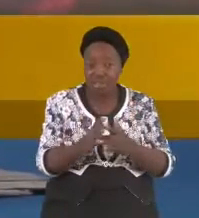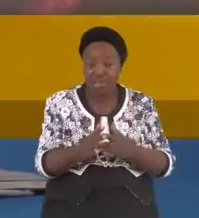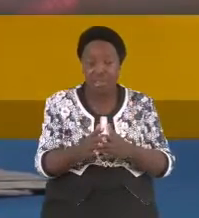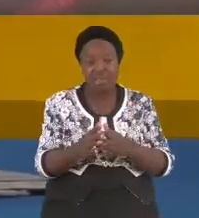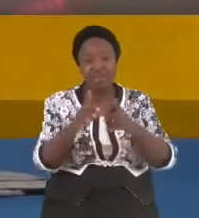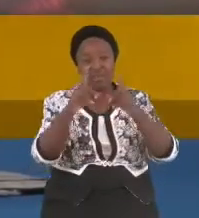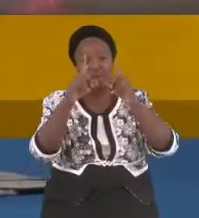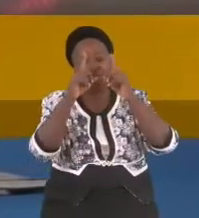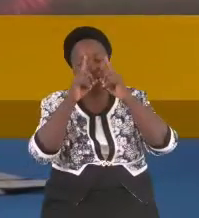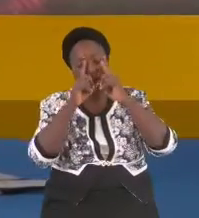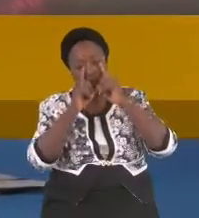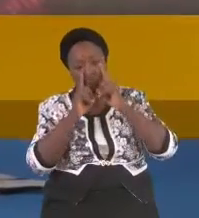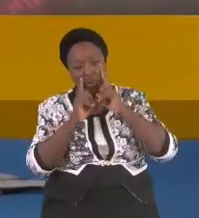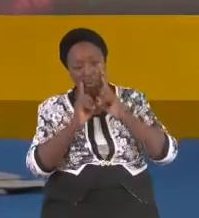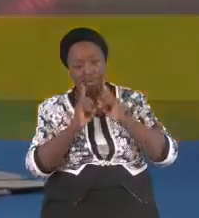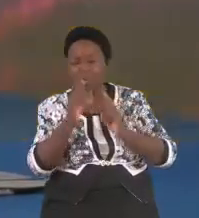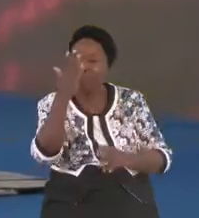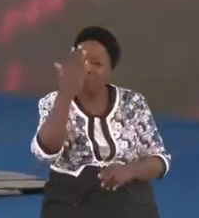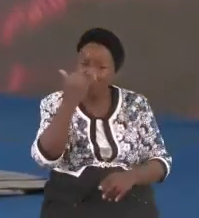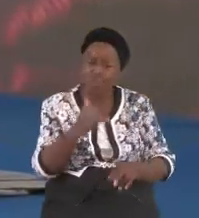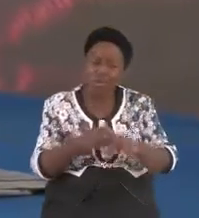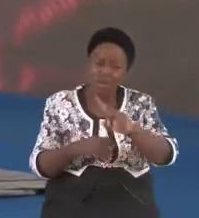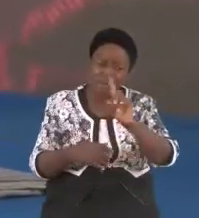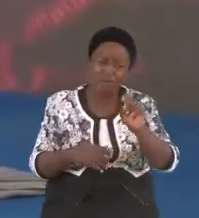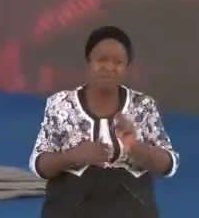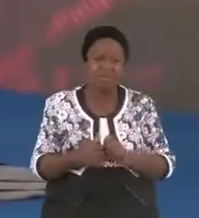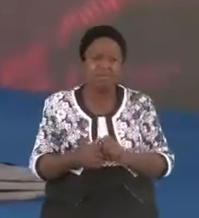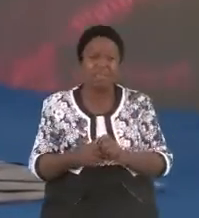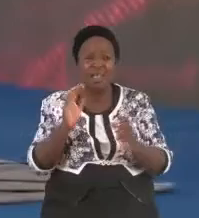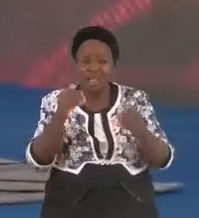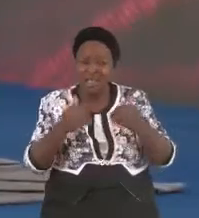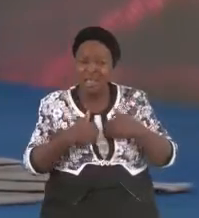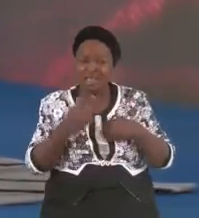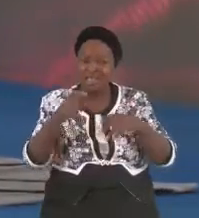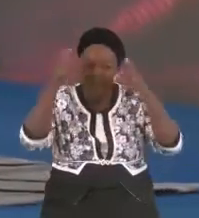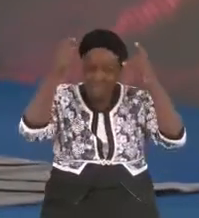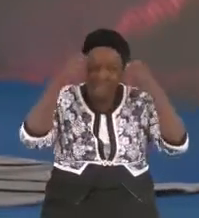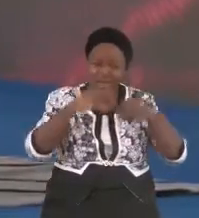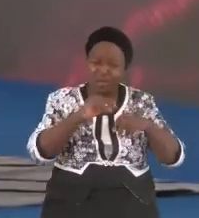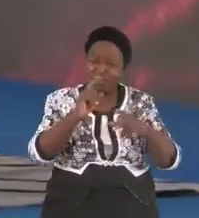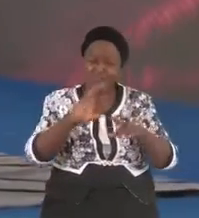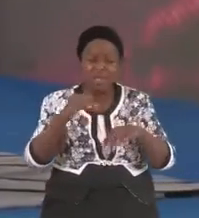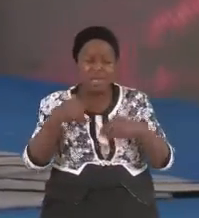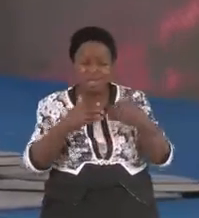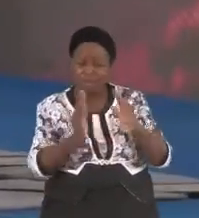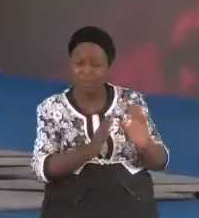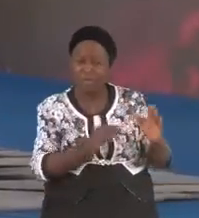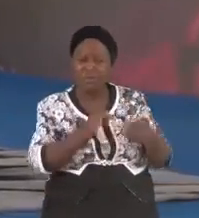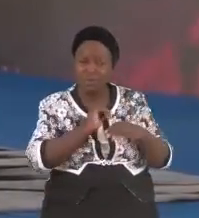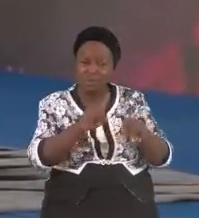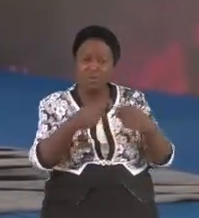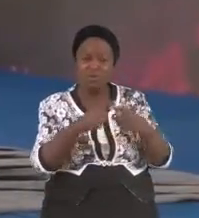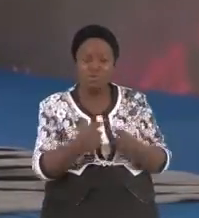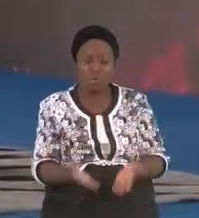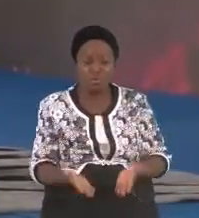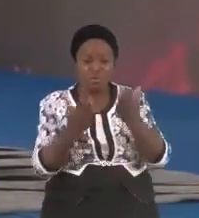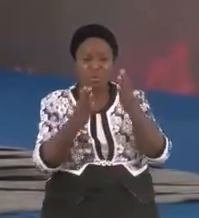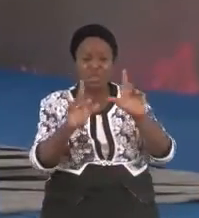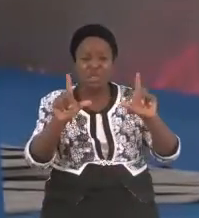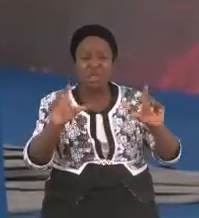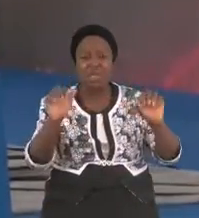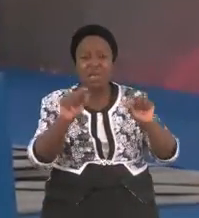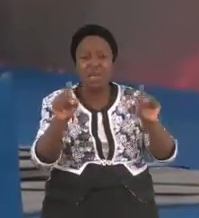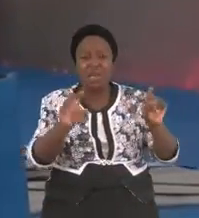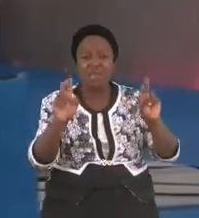why he had the power he was going to reach lazarus he knew that last house will rise again